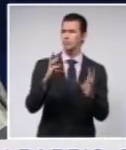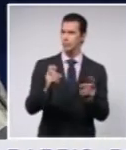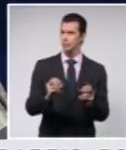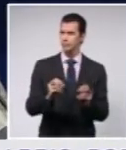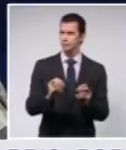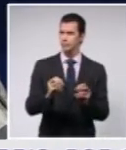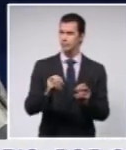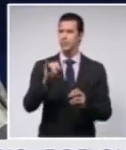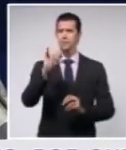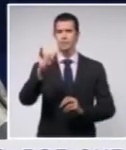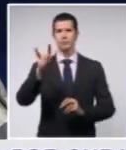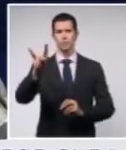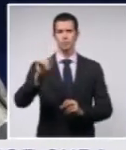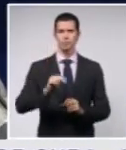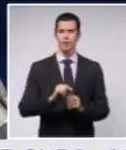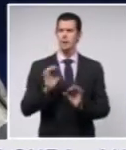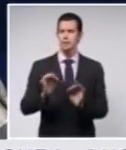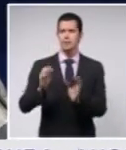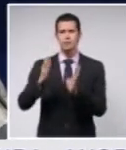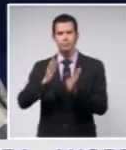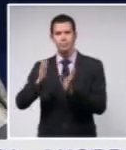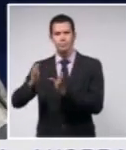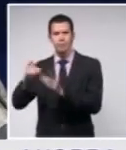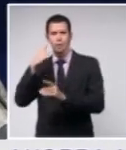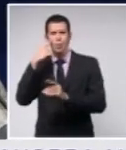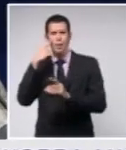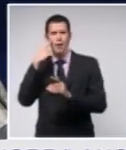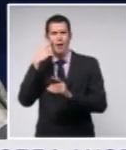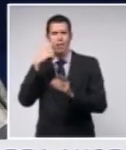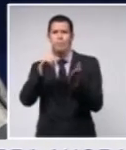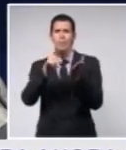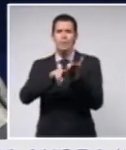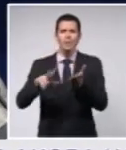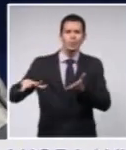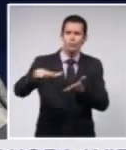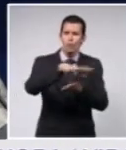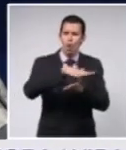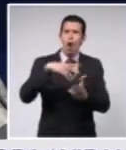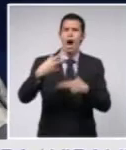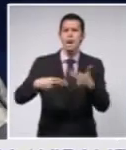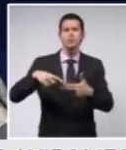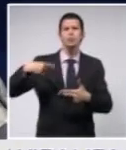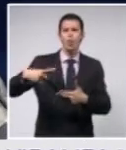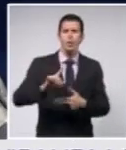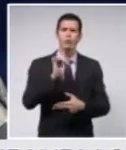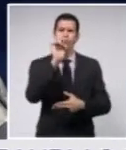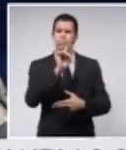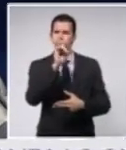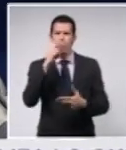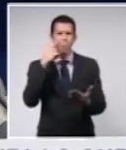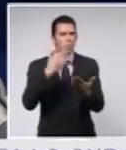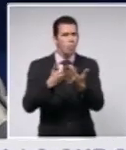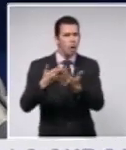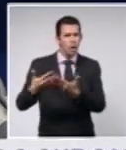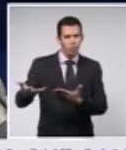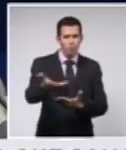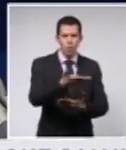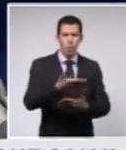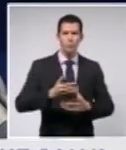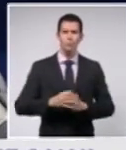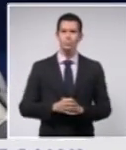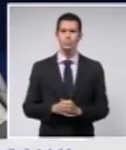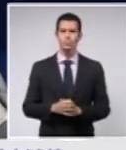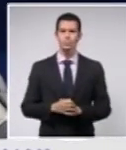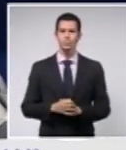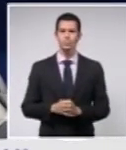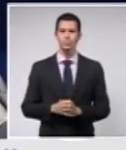159, Holguín, 153, Santiago de Cuba, 92,